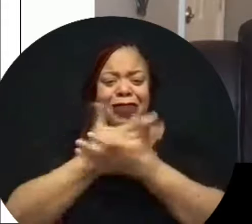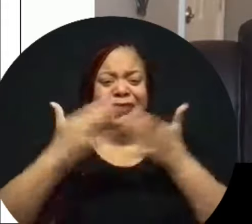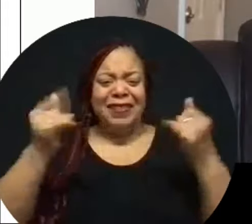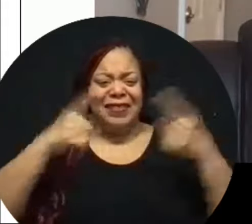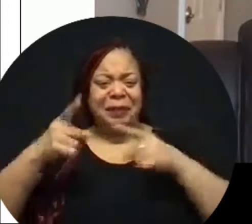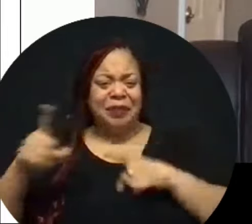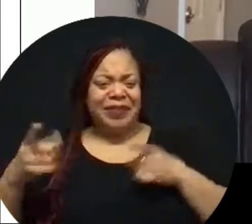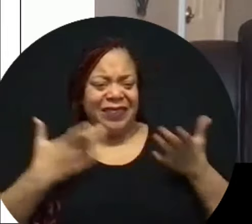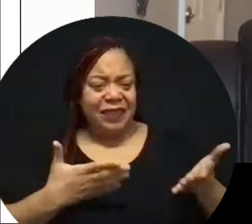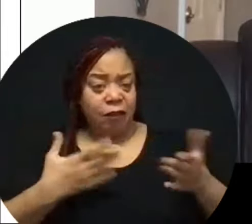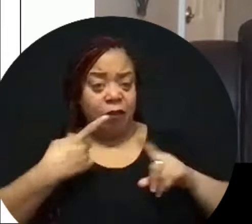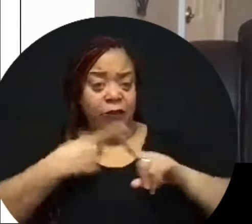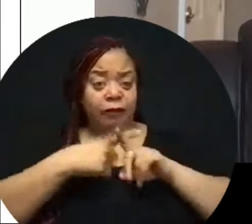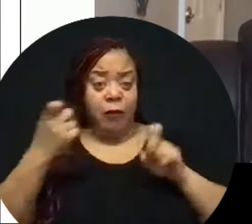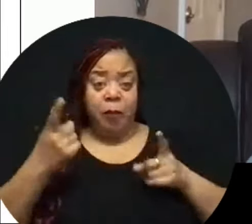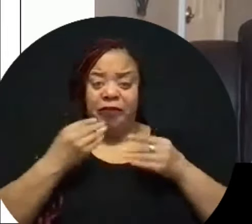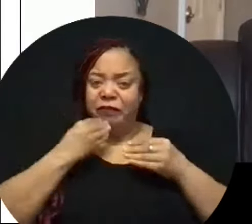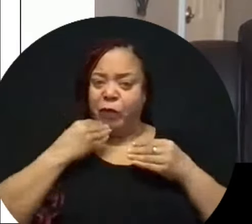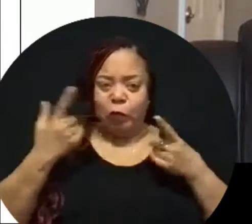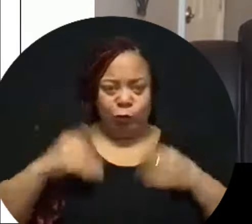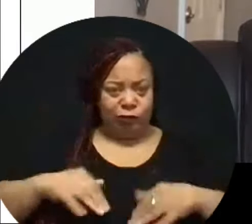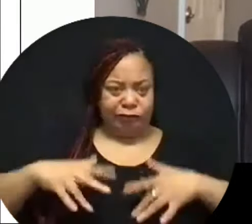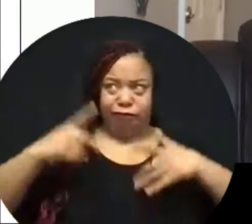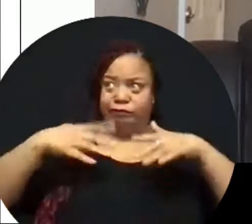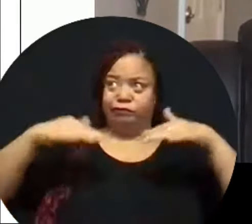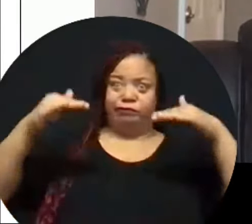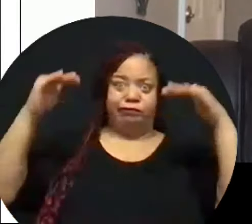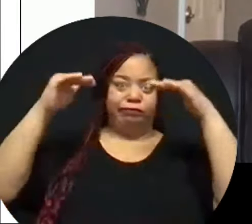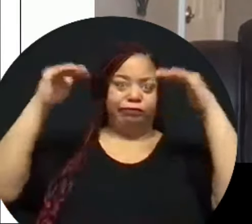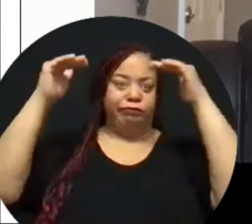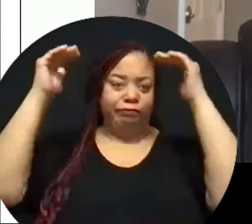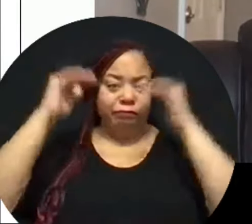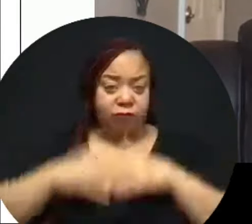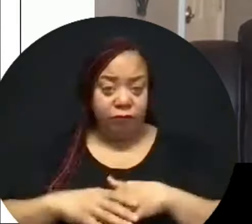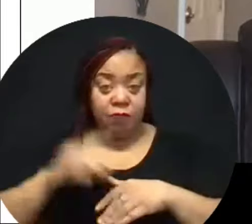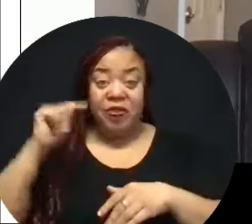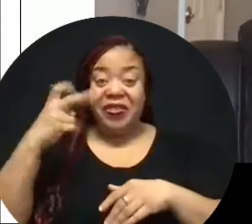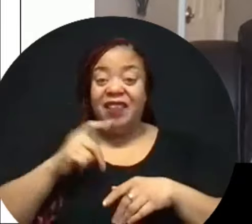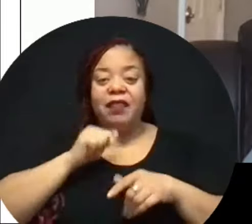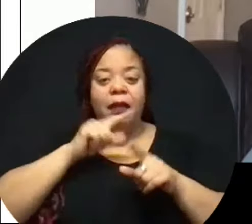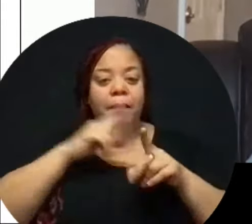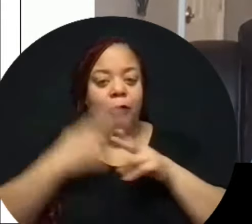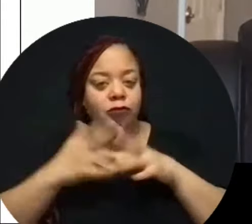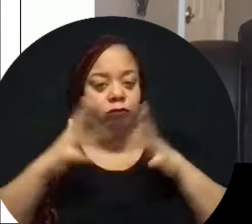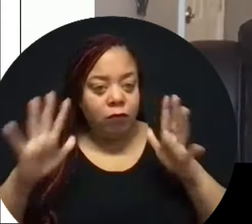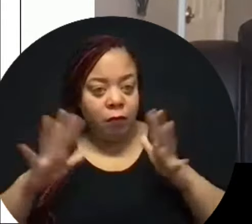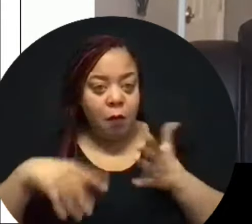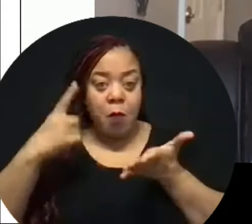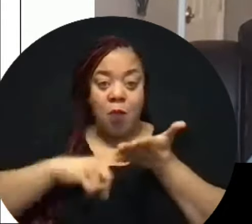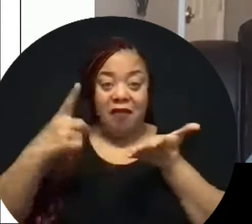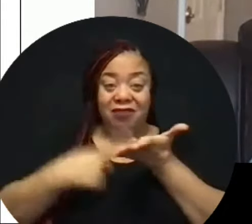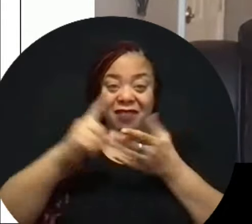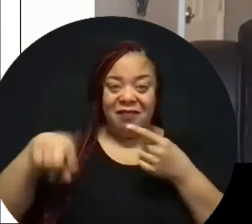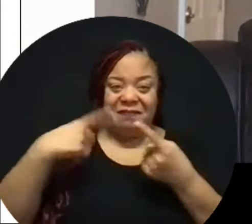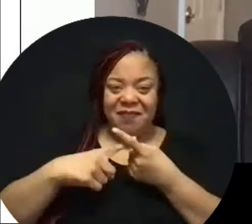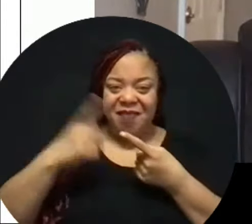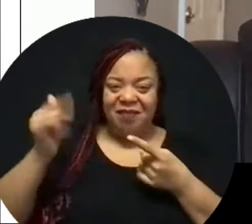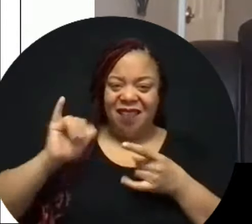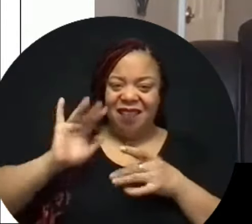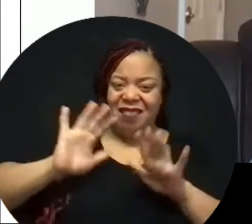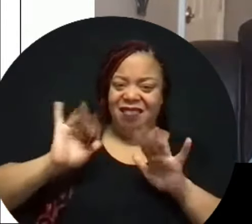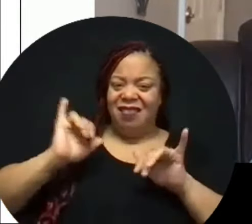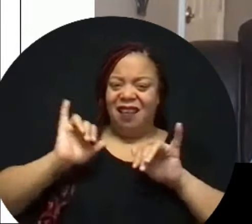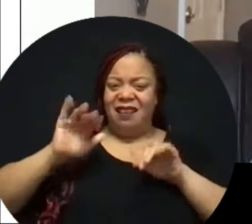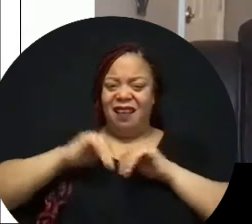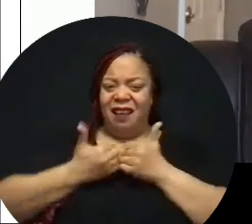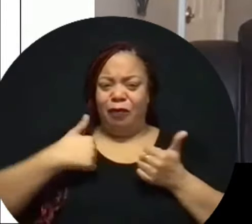as a minimum calorie diet as possible, that pushes us to buy commissary, right? But commissary itself might be higher quality, but not by